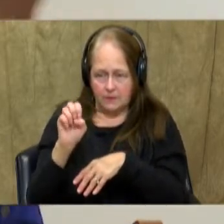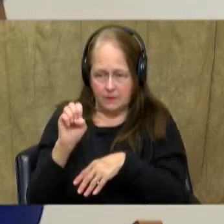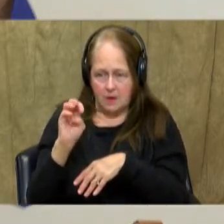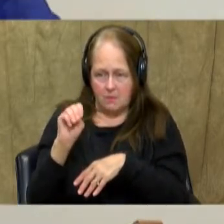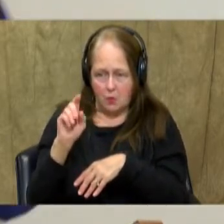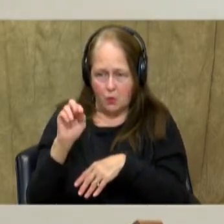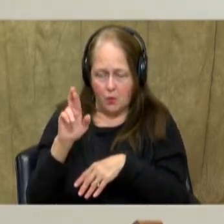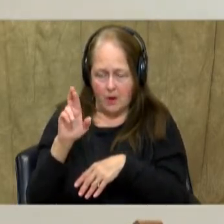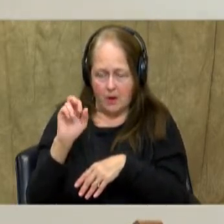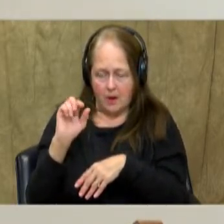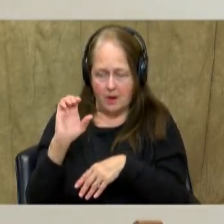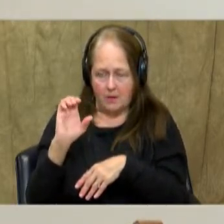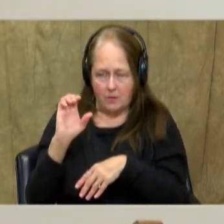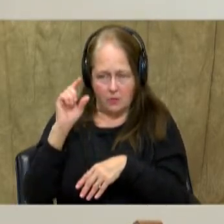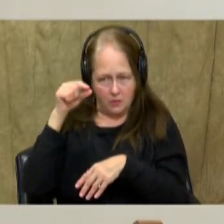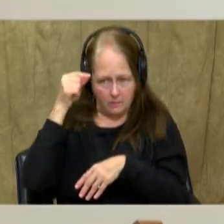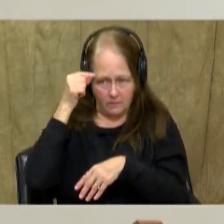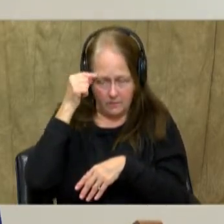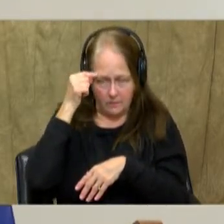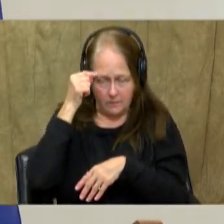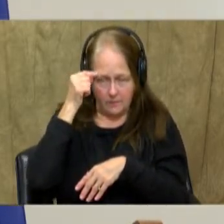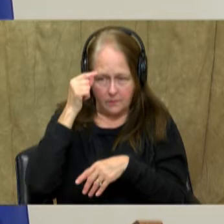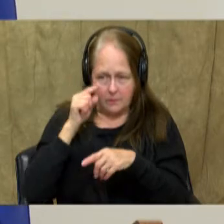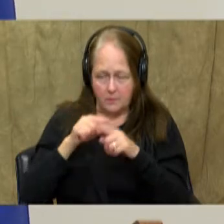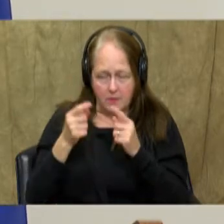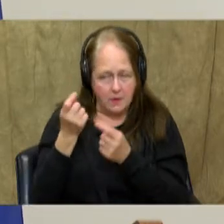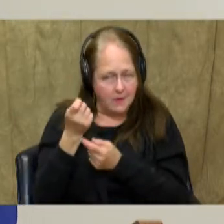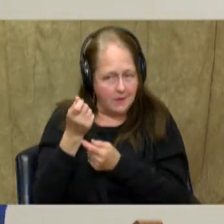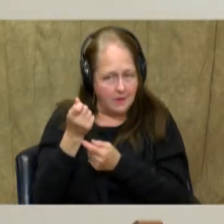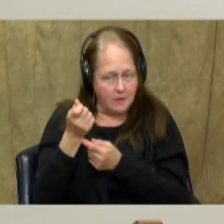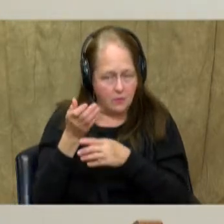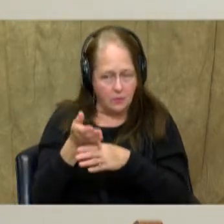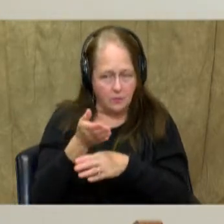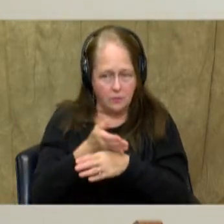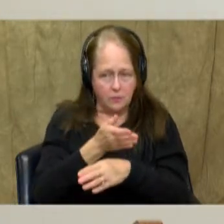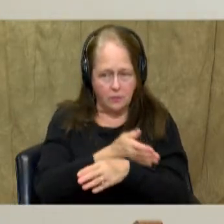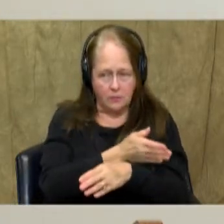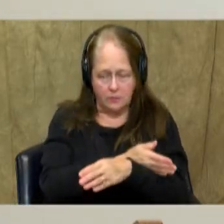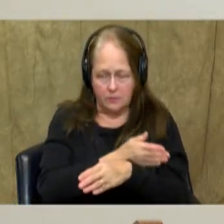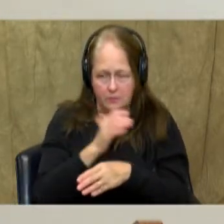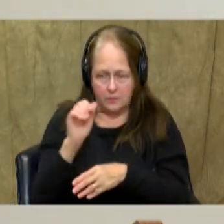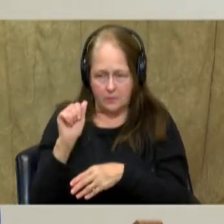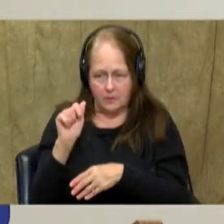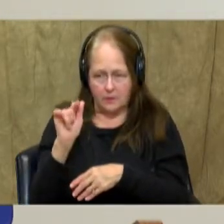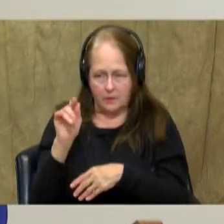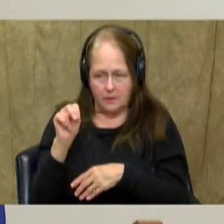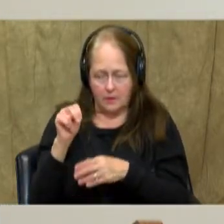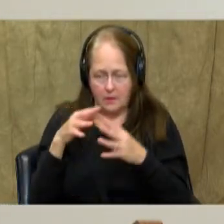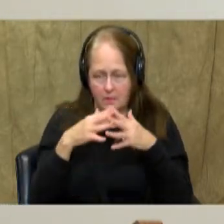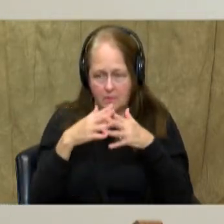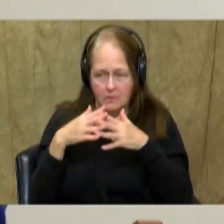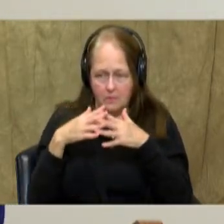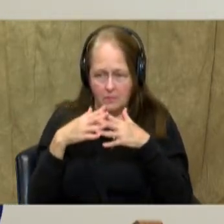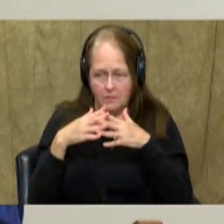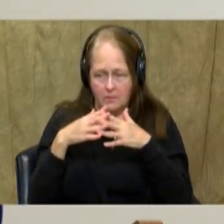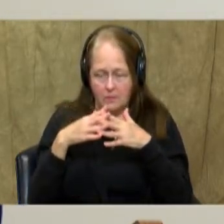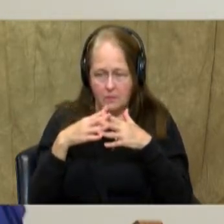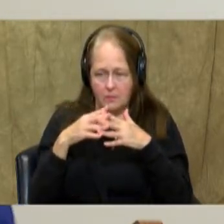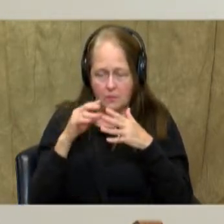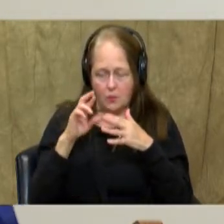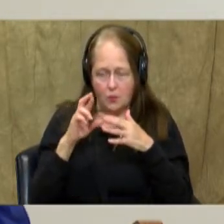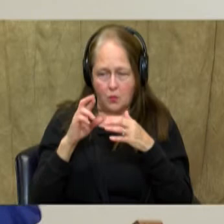government. Unfortunately, this assistance did little to improve conditions in Latin America or